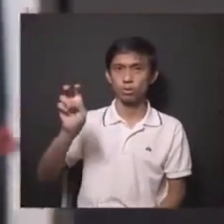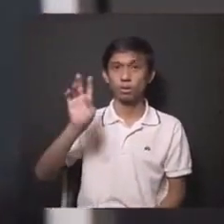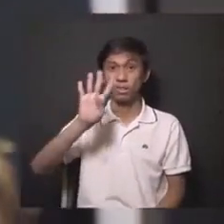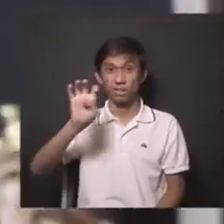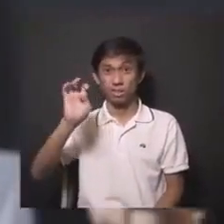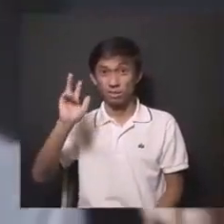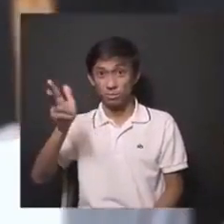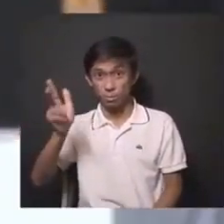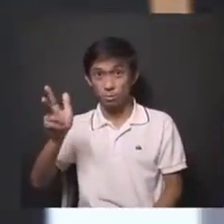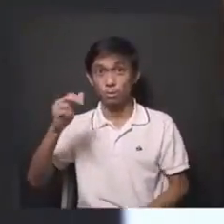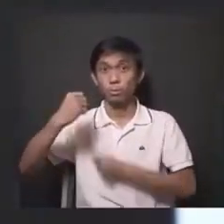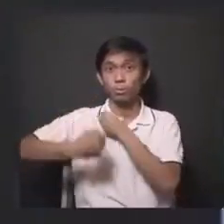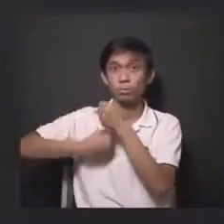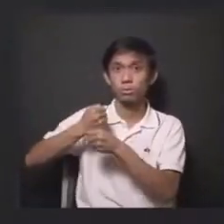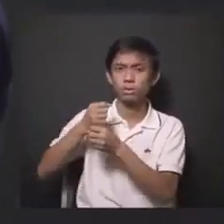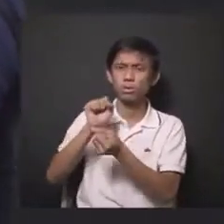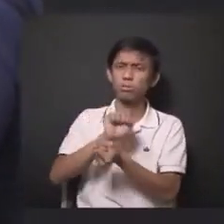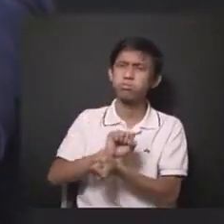until Moses comes.